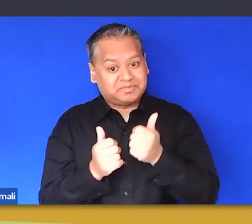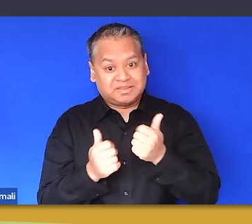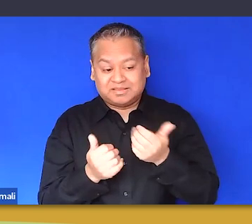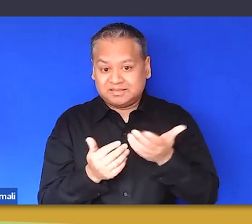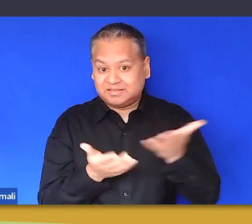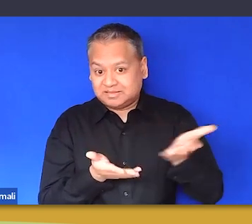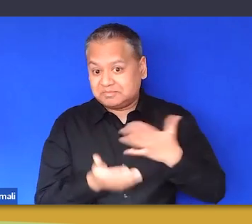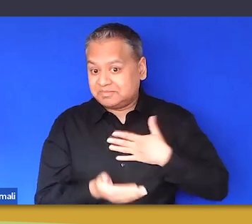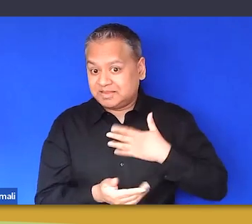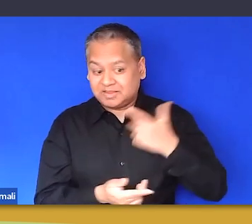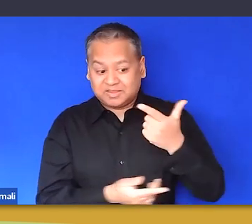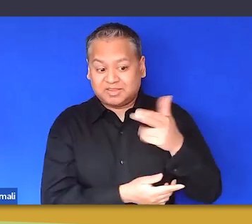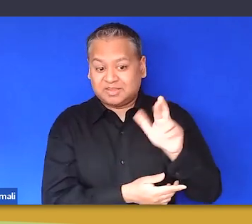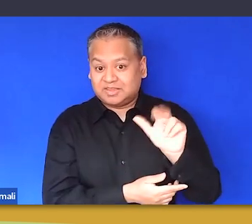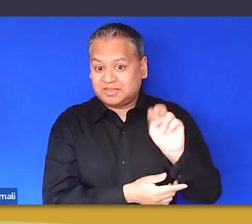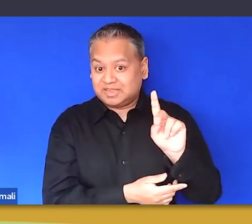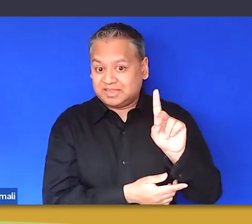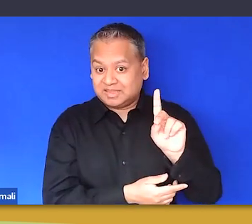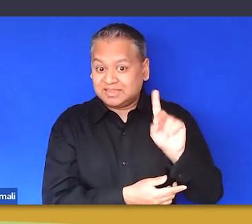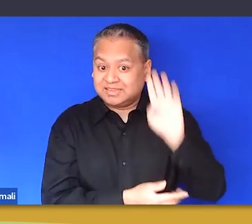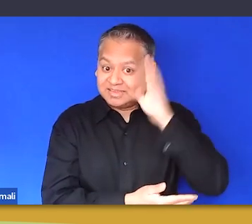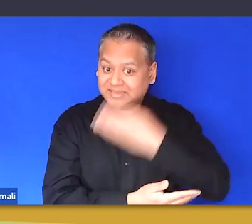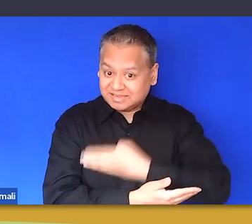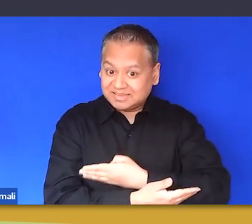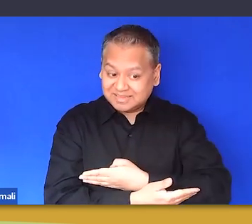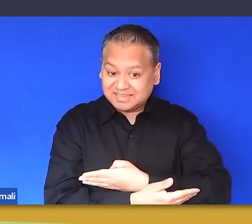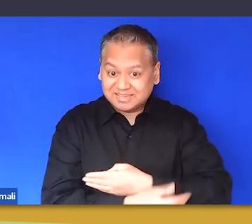people how we do